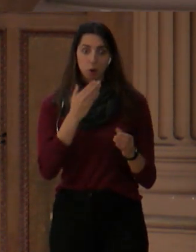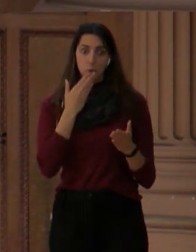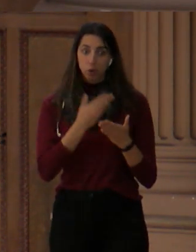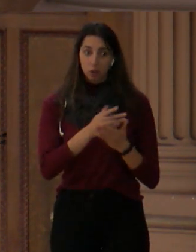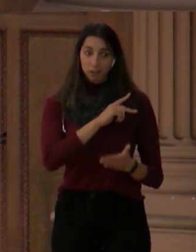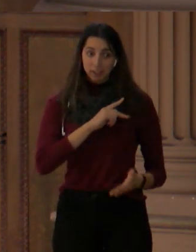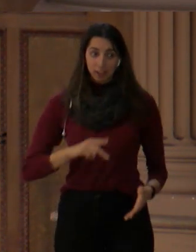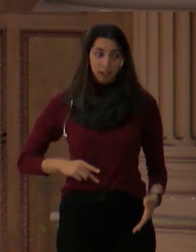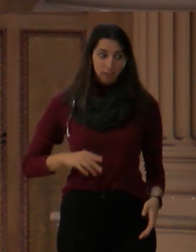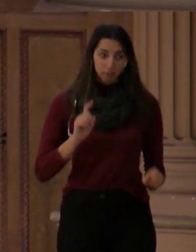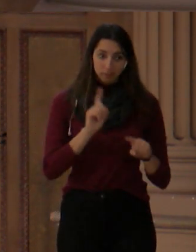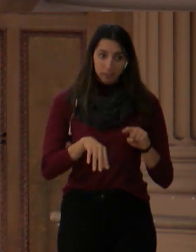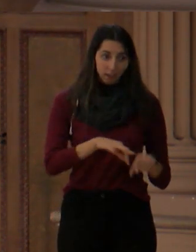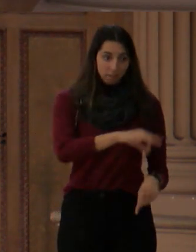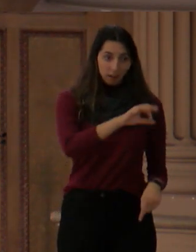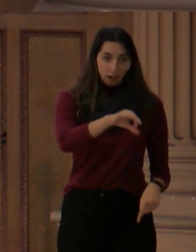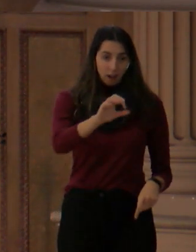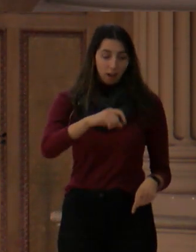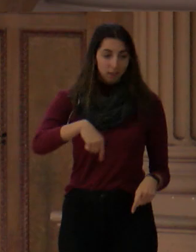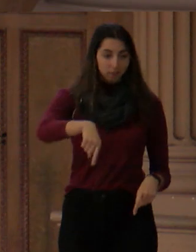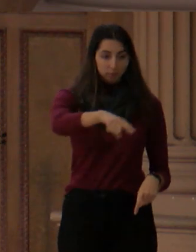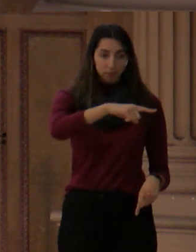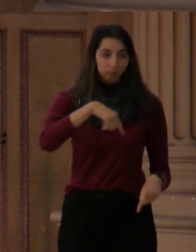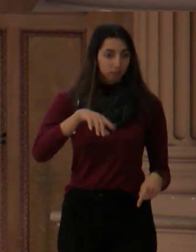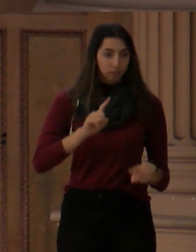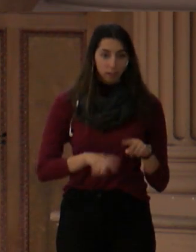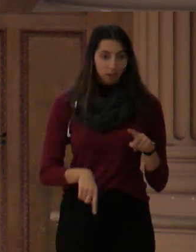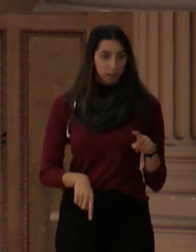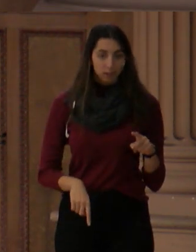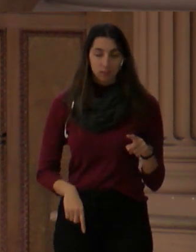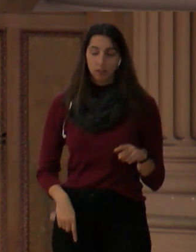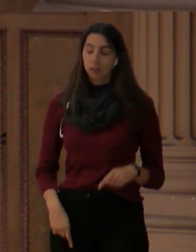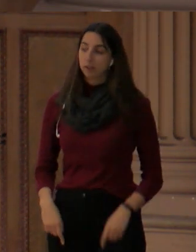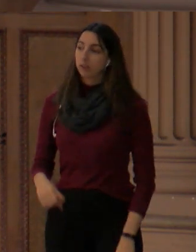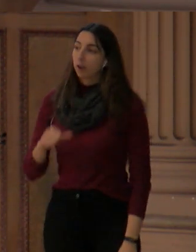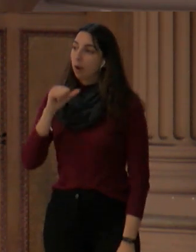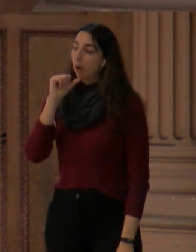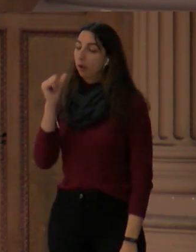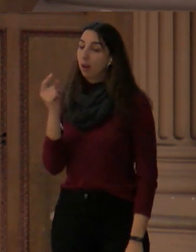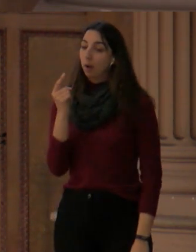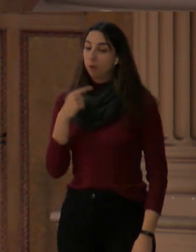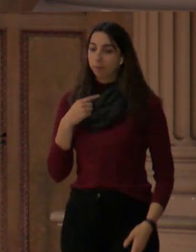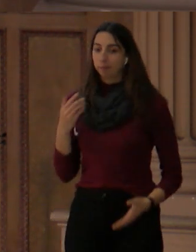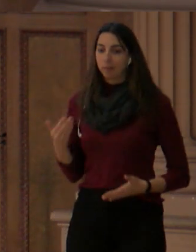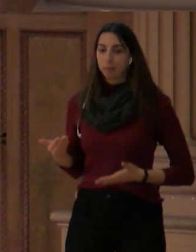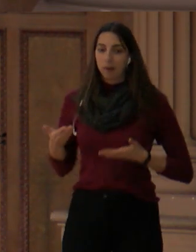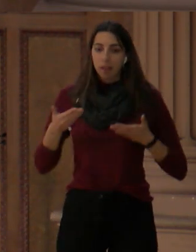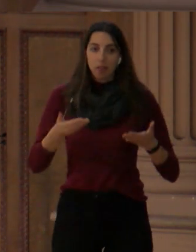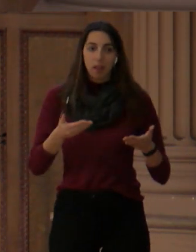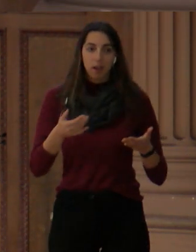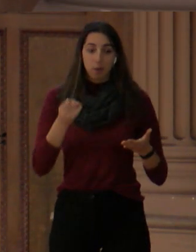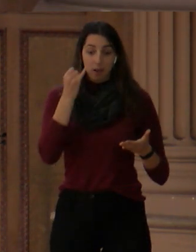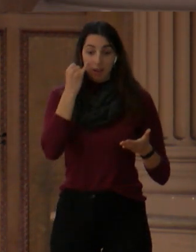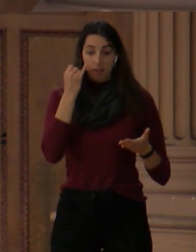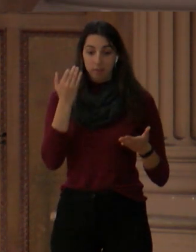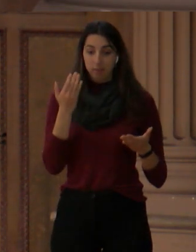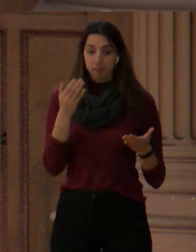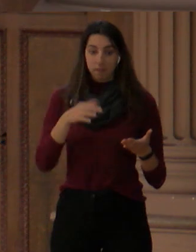you can't find a truly righteous king from among you? Well, not only will I allow it to go well for you if you do find a righteous king,